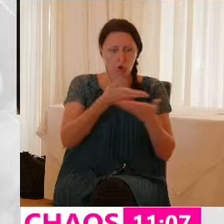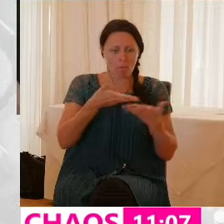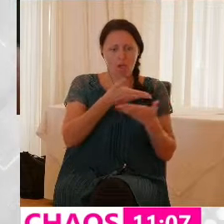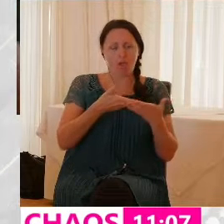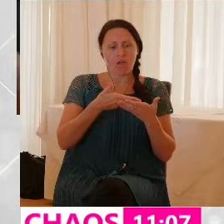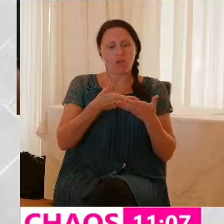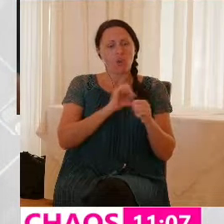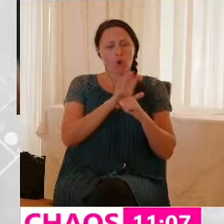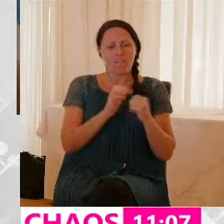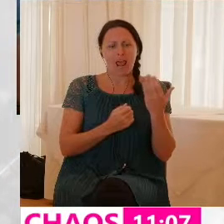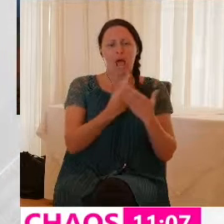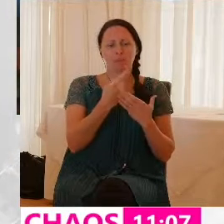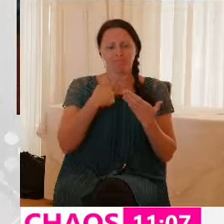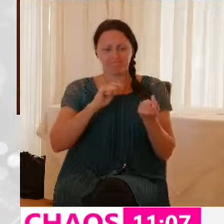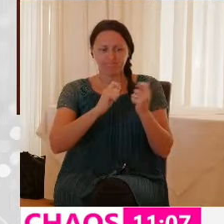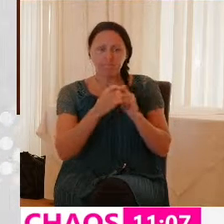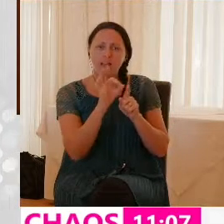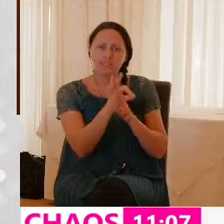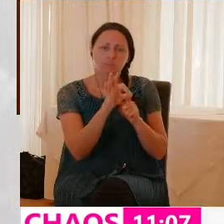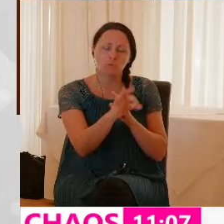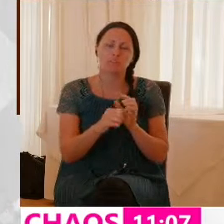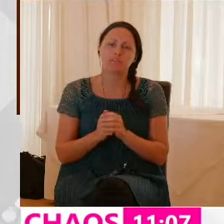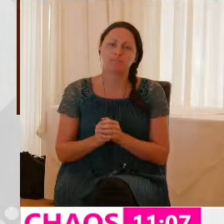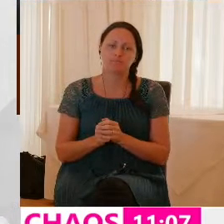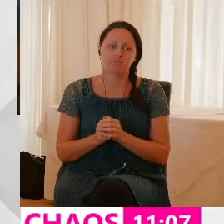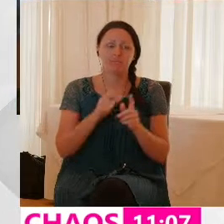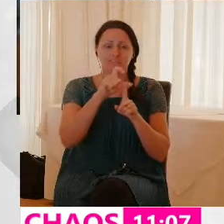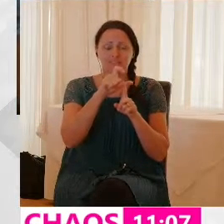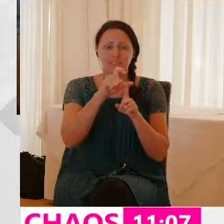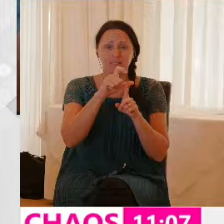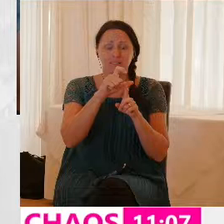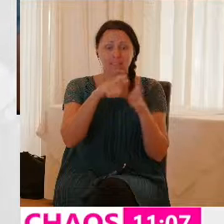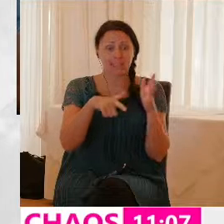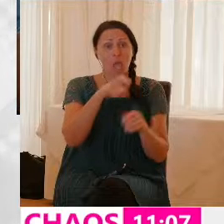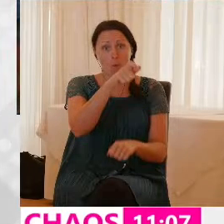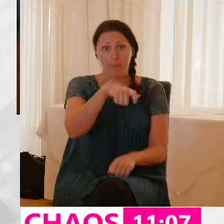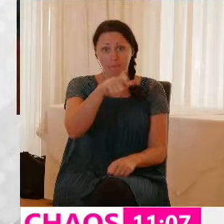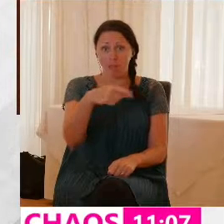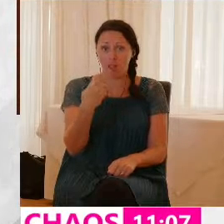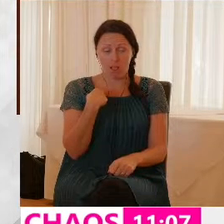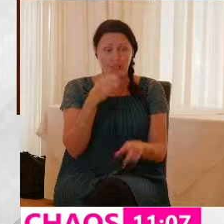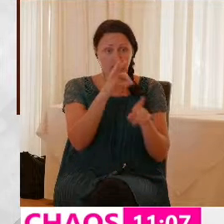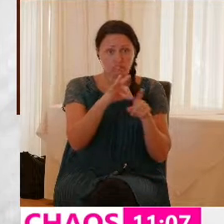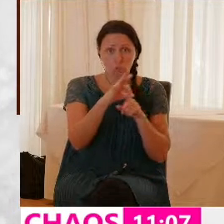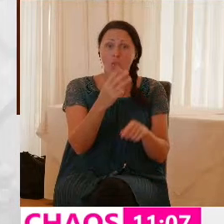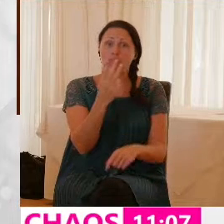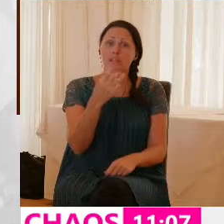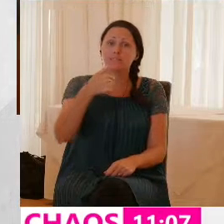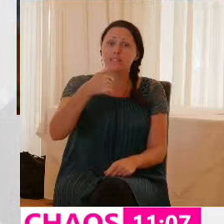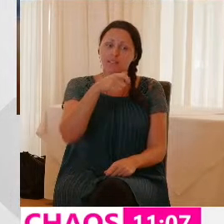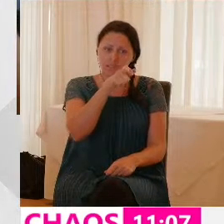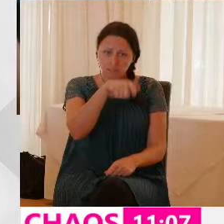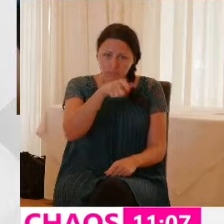interviews then. So like for the disabled people, I did 36 interviews, with disabled people,